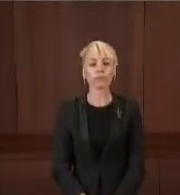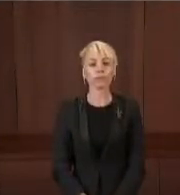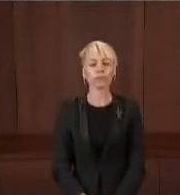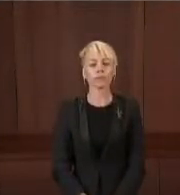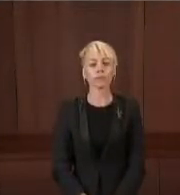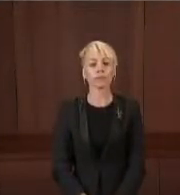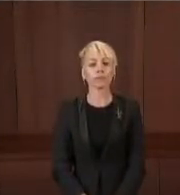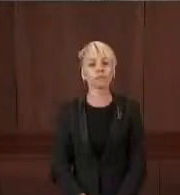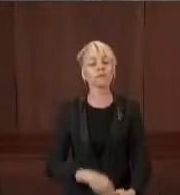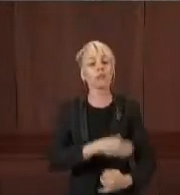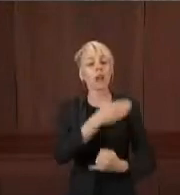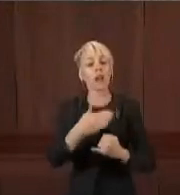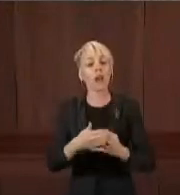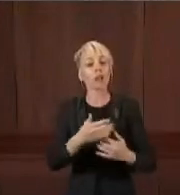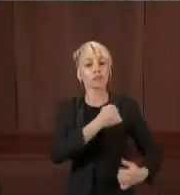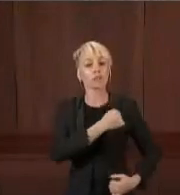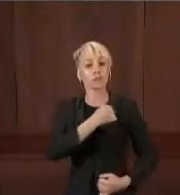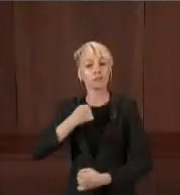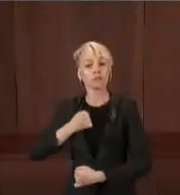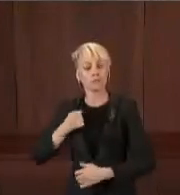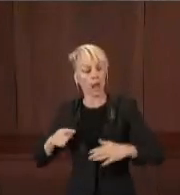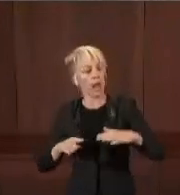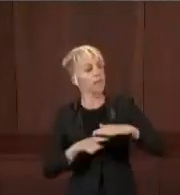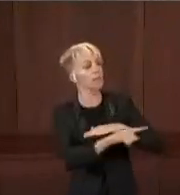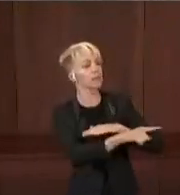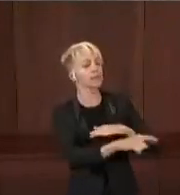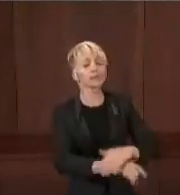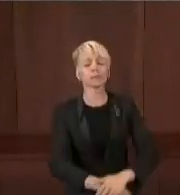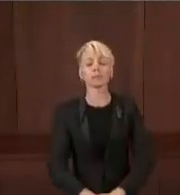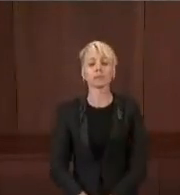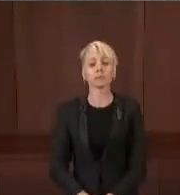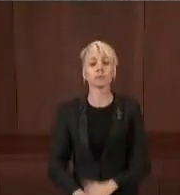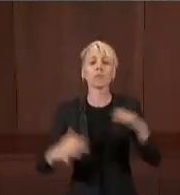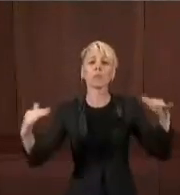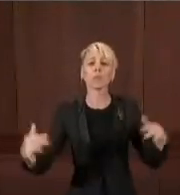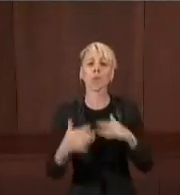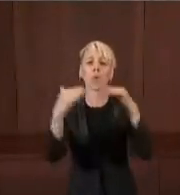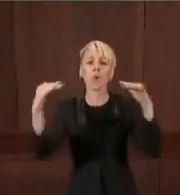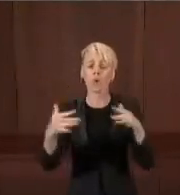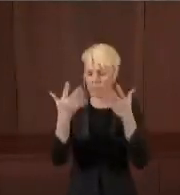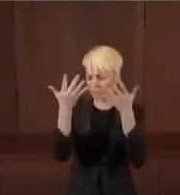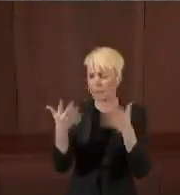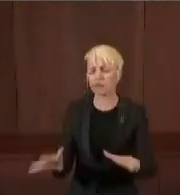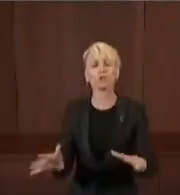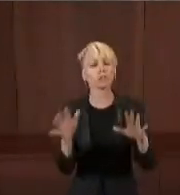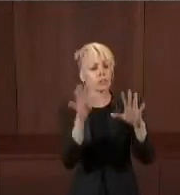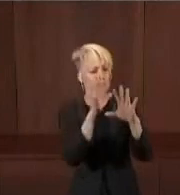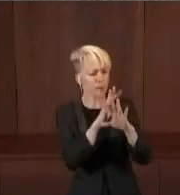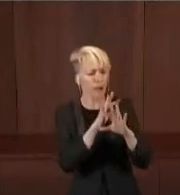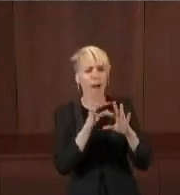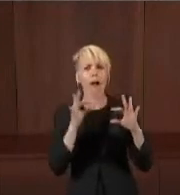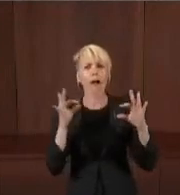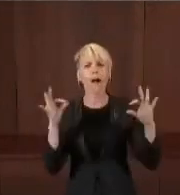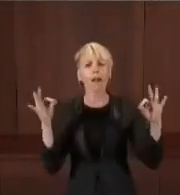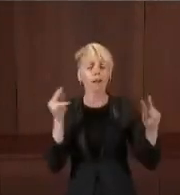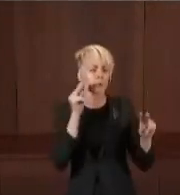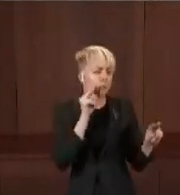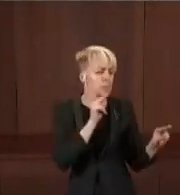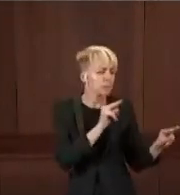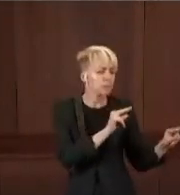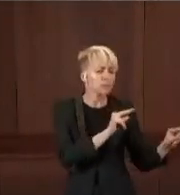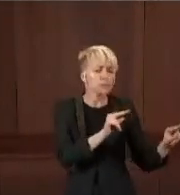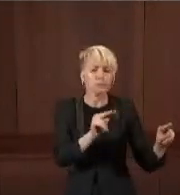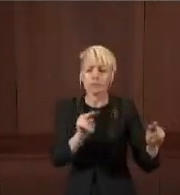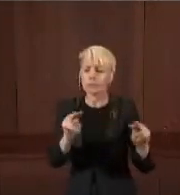The Last to Leave by Leon Gellert. The guns were silent and the silent hills had bowed their grasses to a